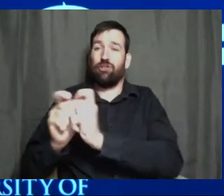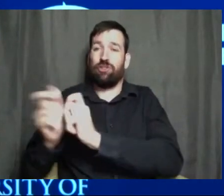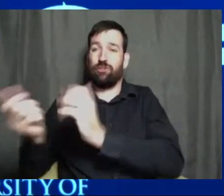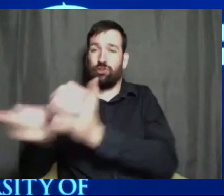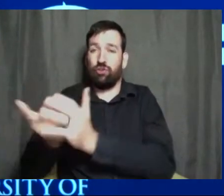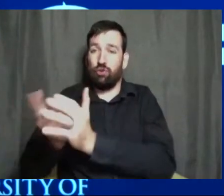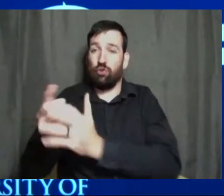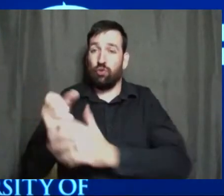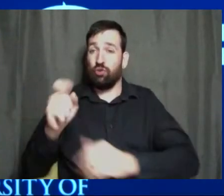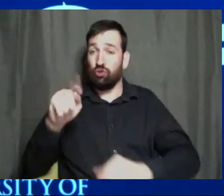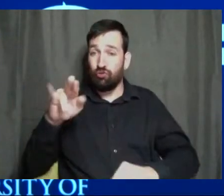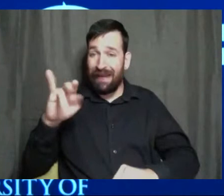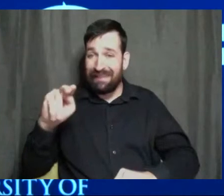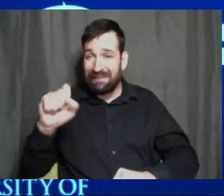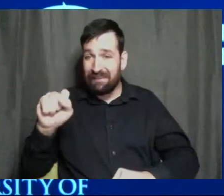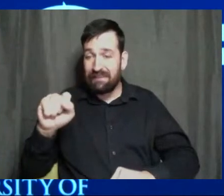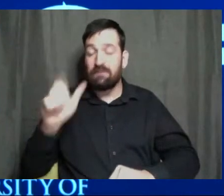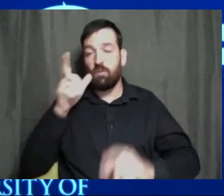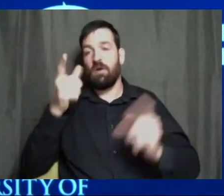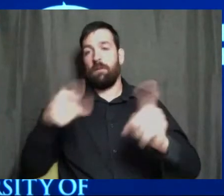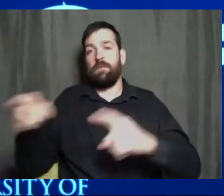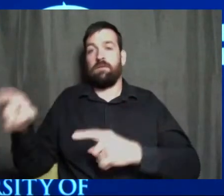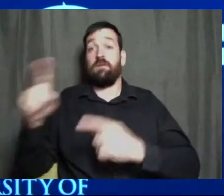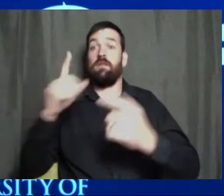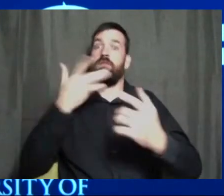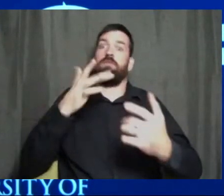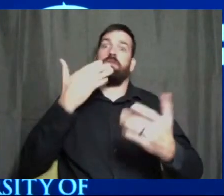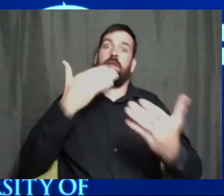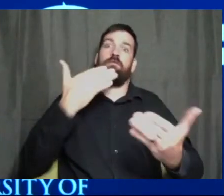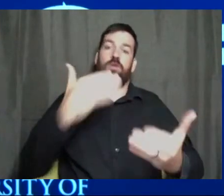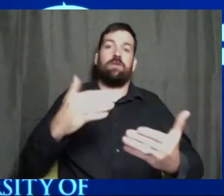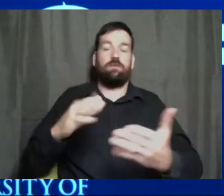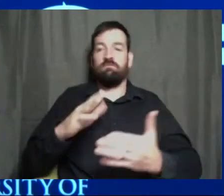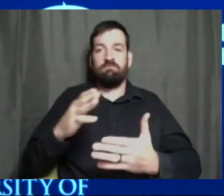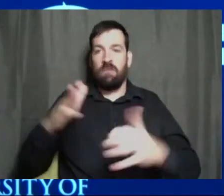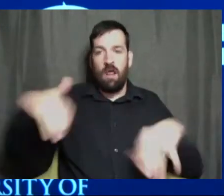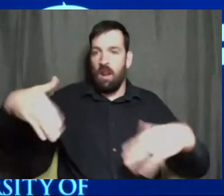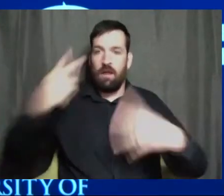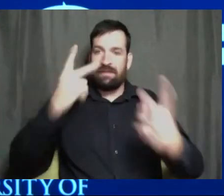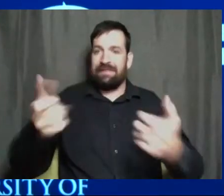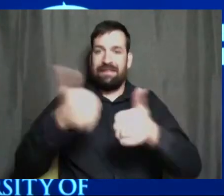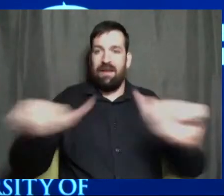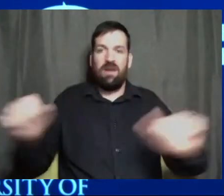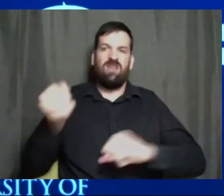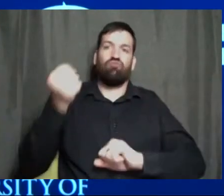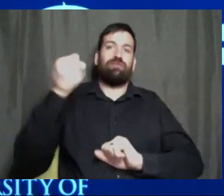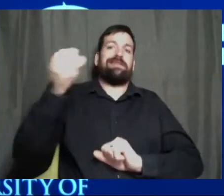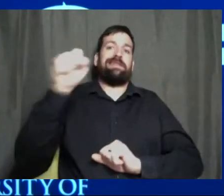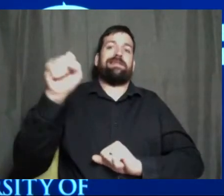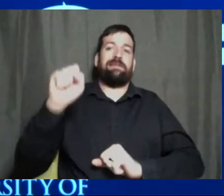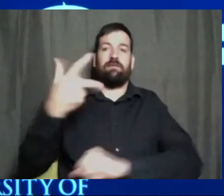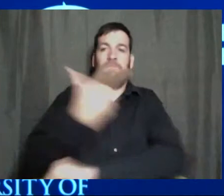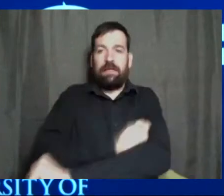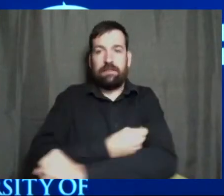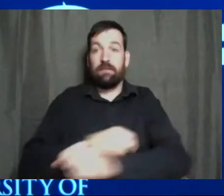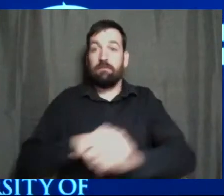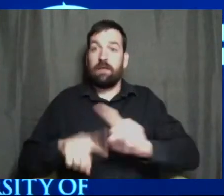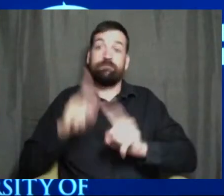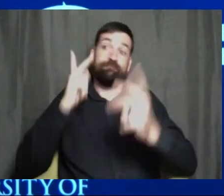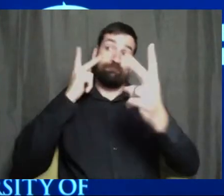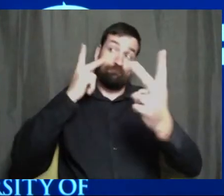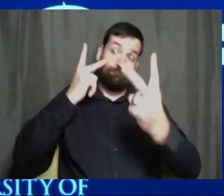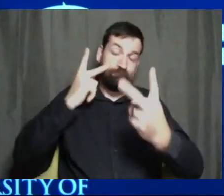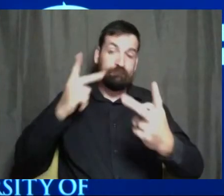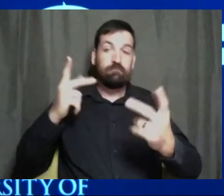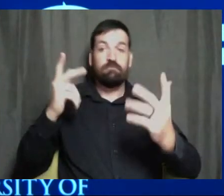to occur. Thankfully, we haven't seen any that are vaccine resistant yet, but who knows what's to come. So we want fewer